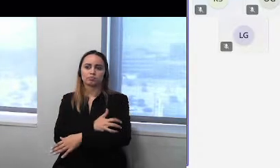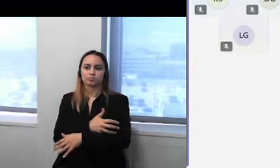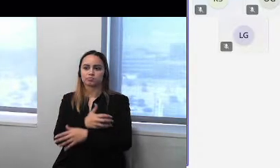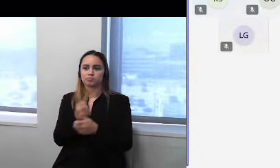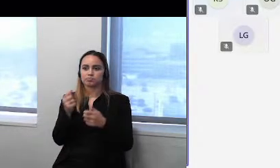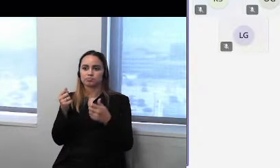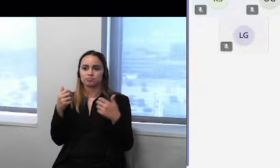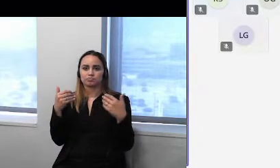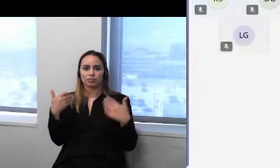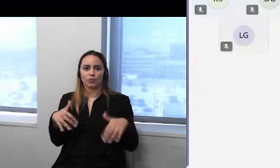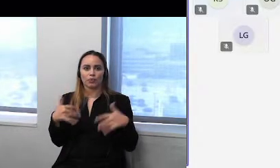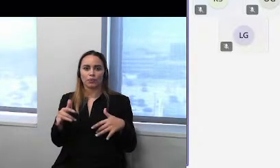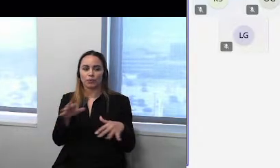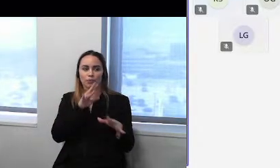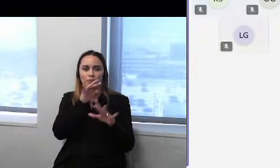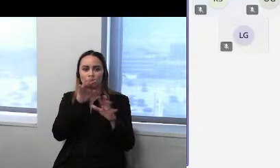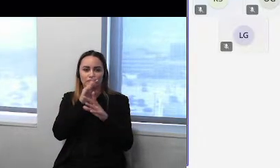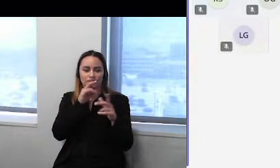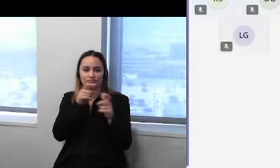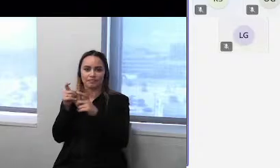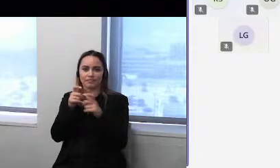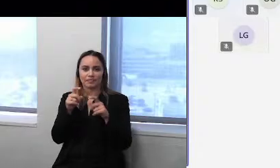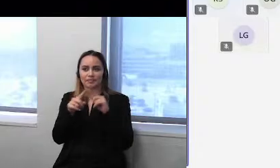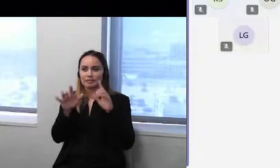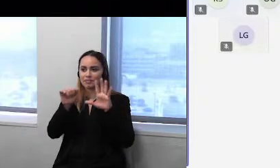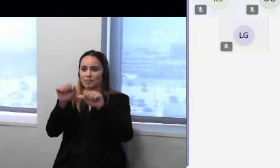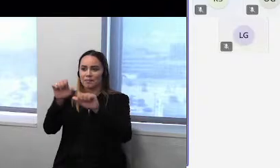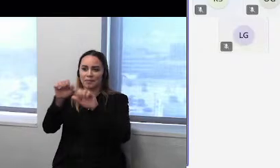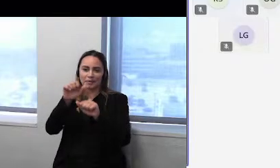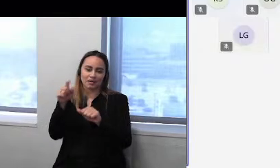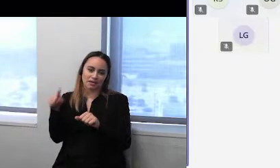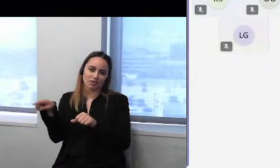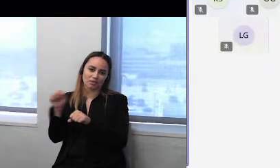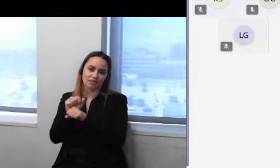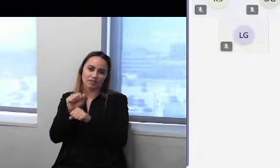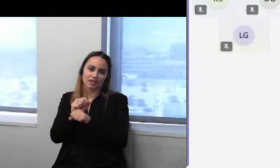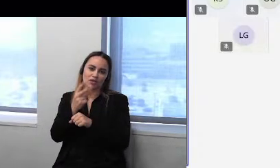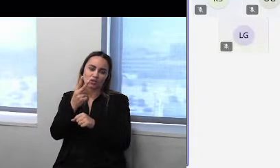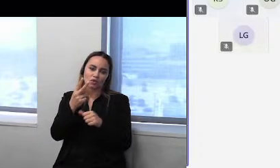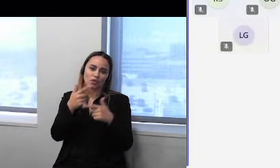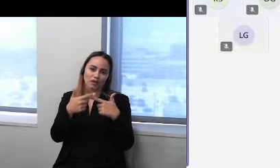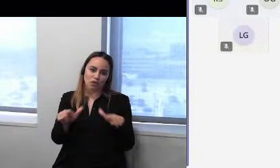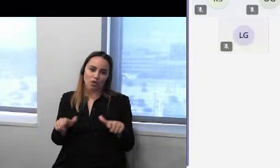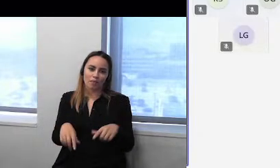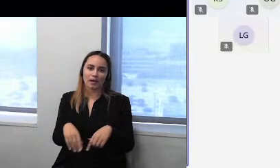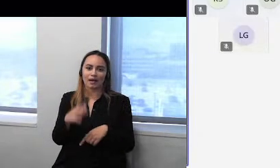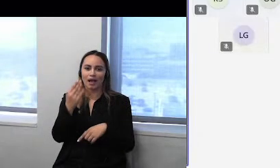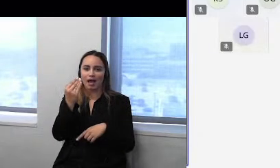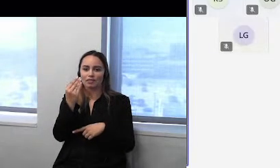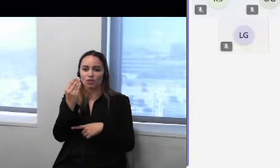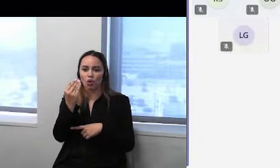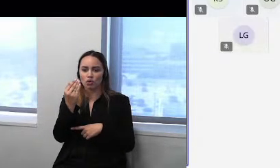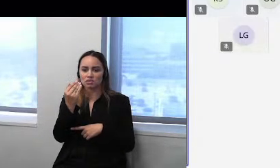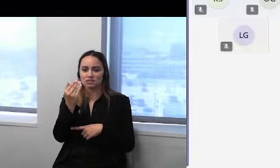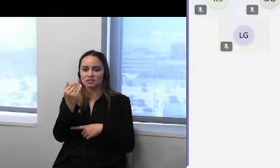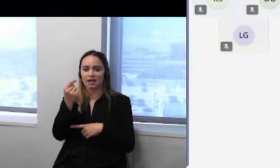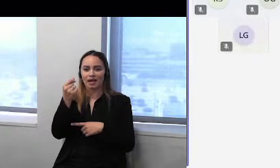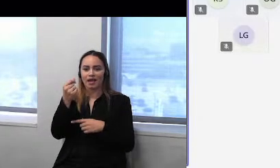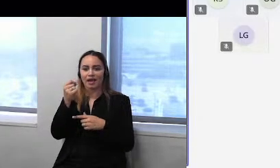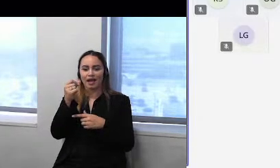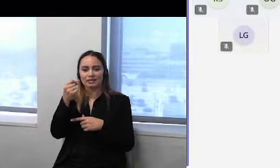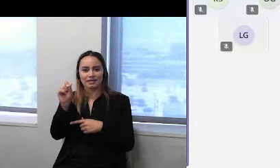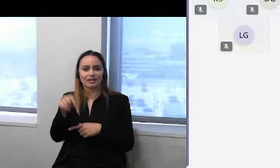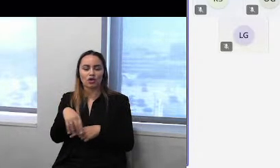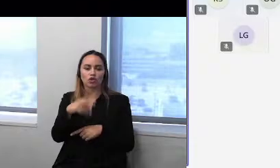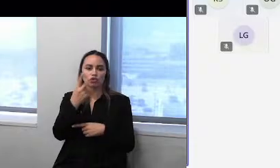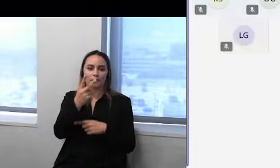without our giving them the words. They're dealing with two languages, 14 accents, and two people that either come from New Jersey or